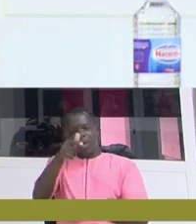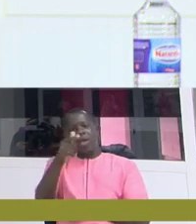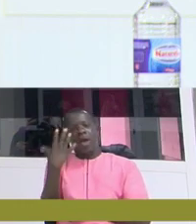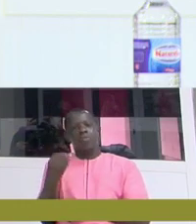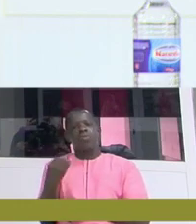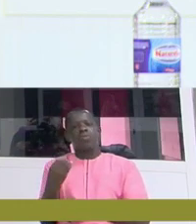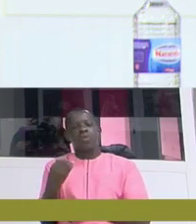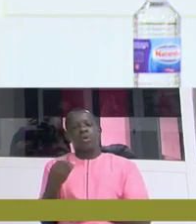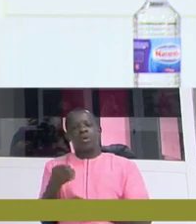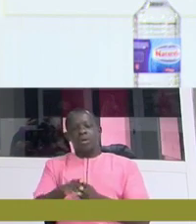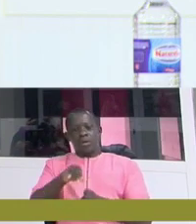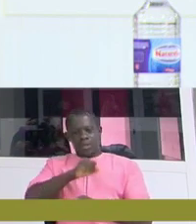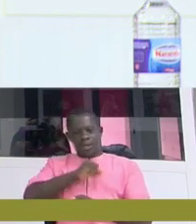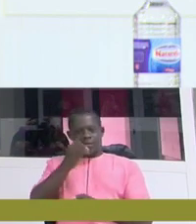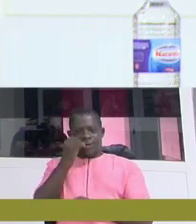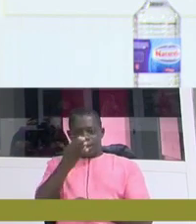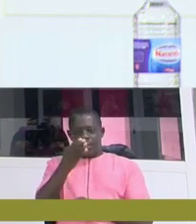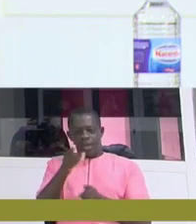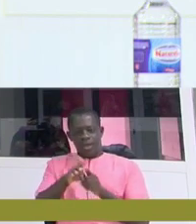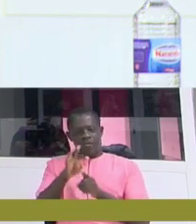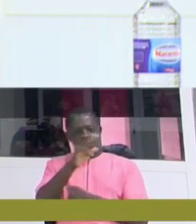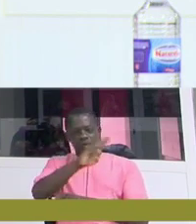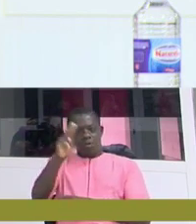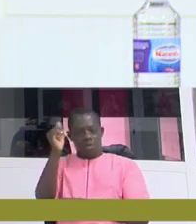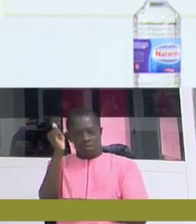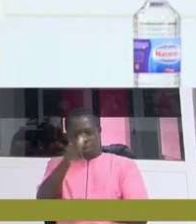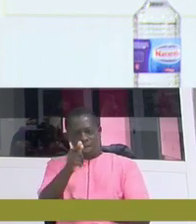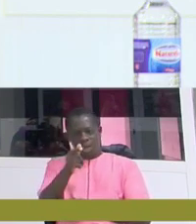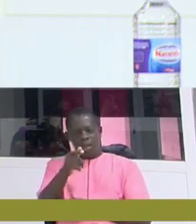if I don't pay the money? I said to him, if you don't pay,